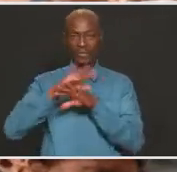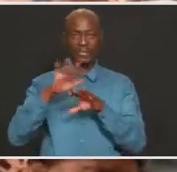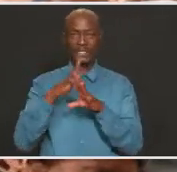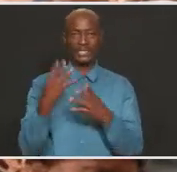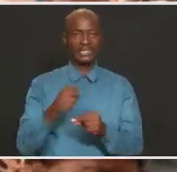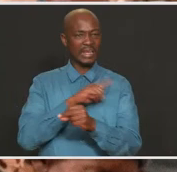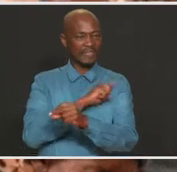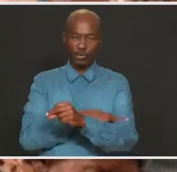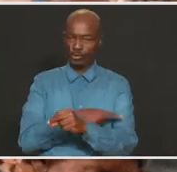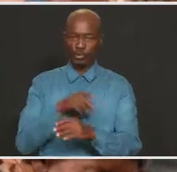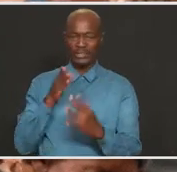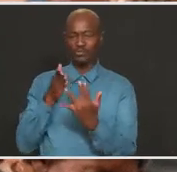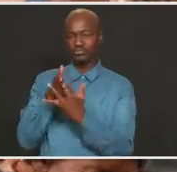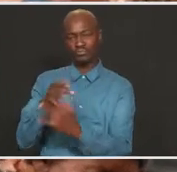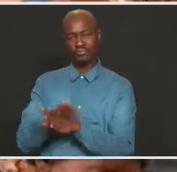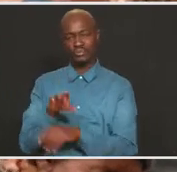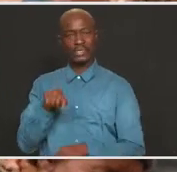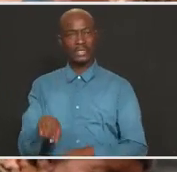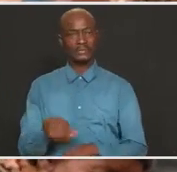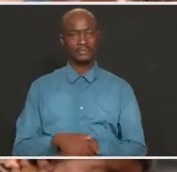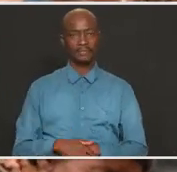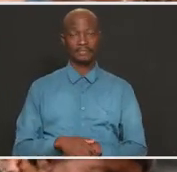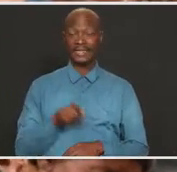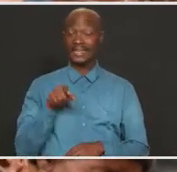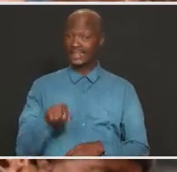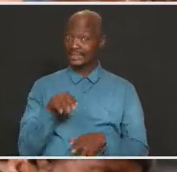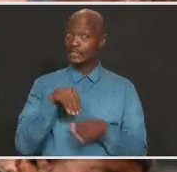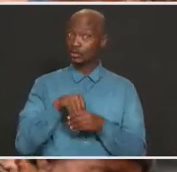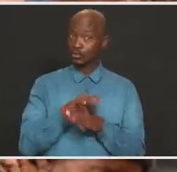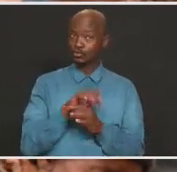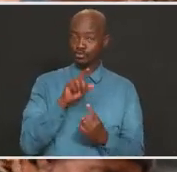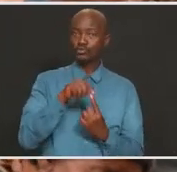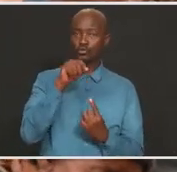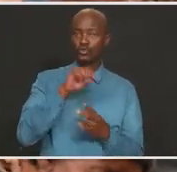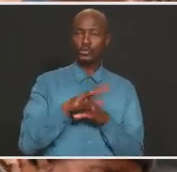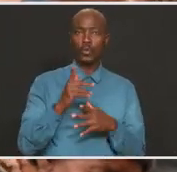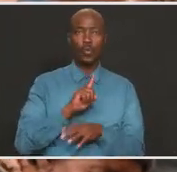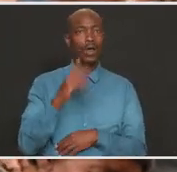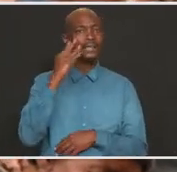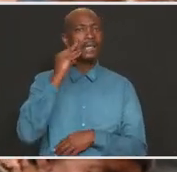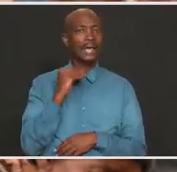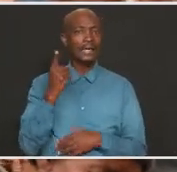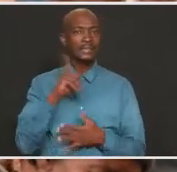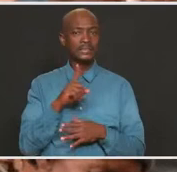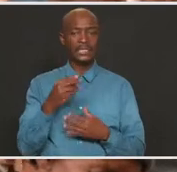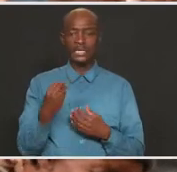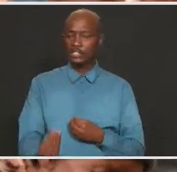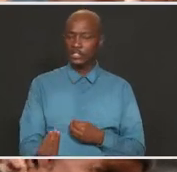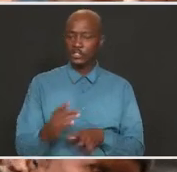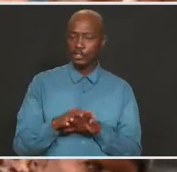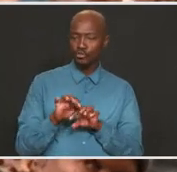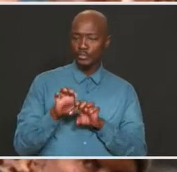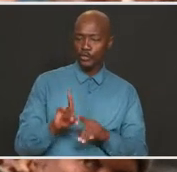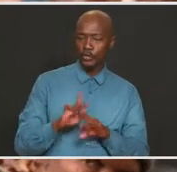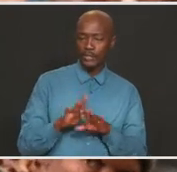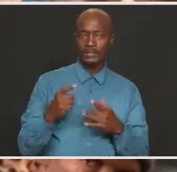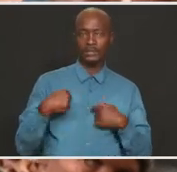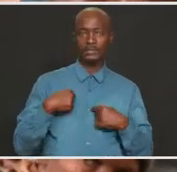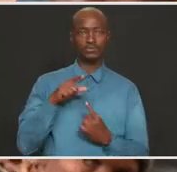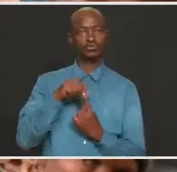Authority here this includes the choice of what age where and with what a child is to be educated